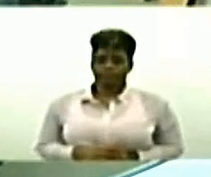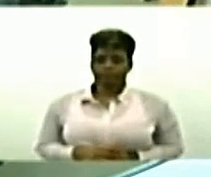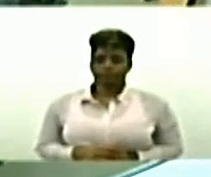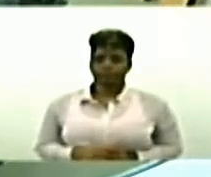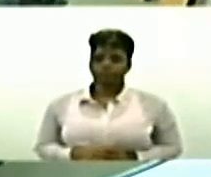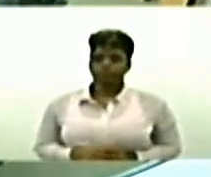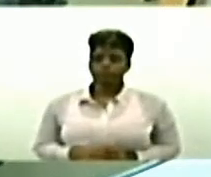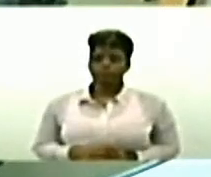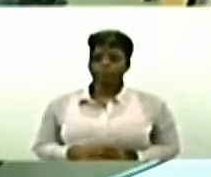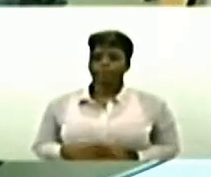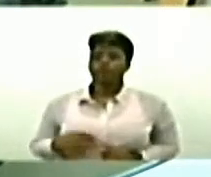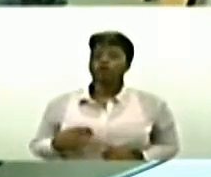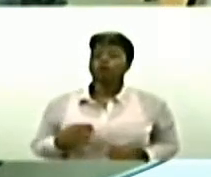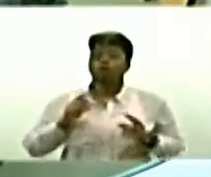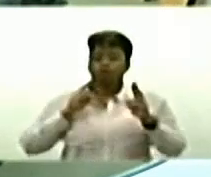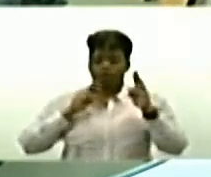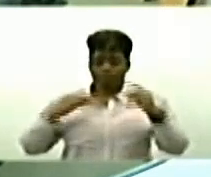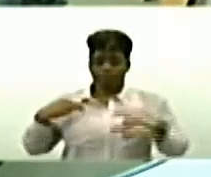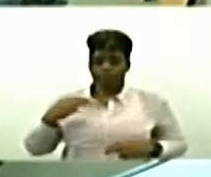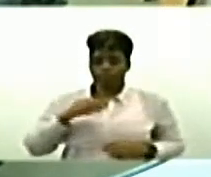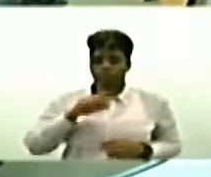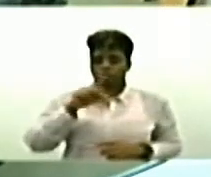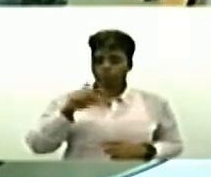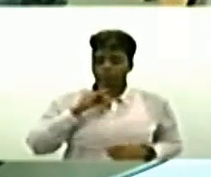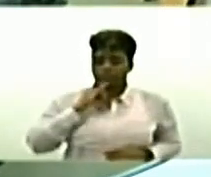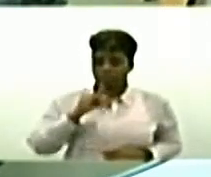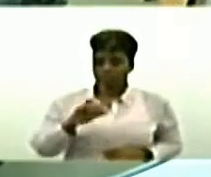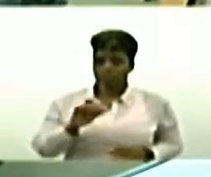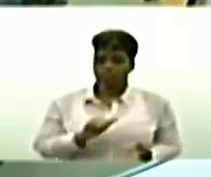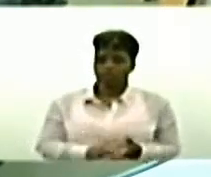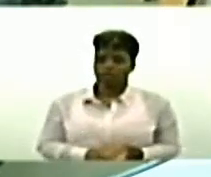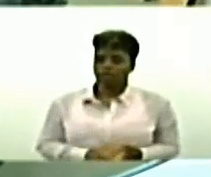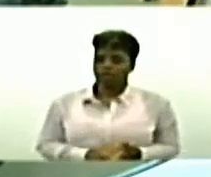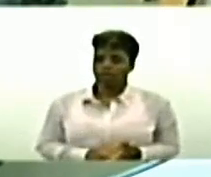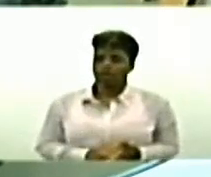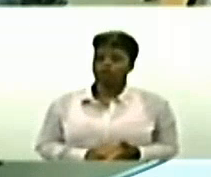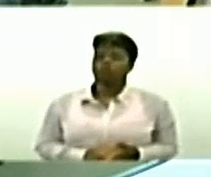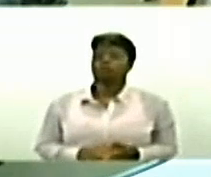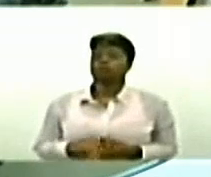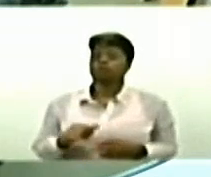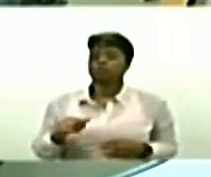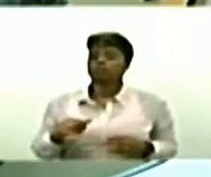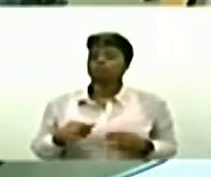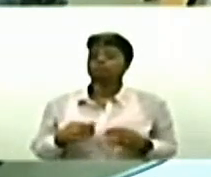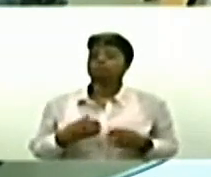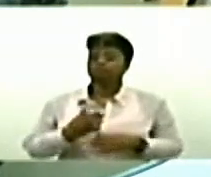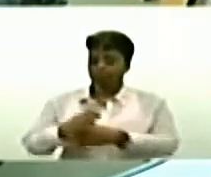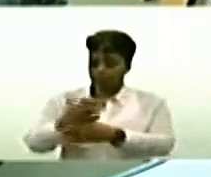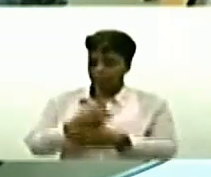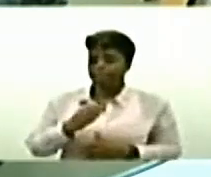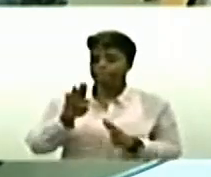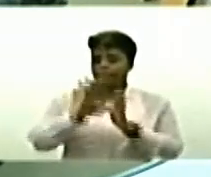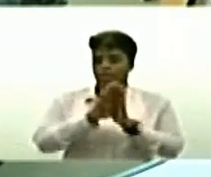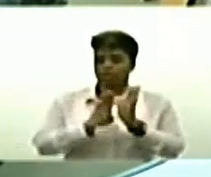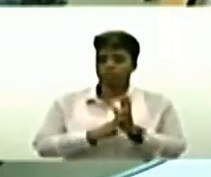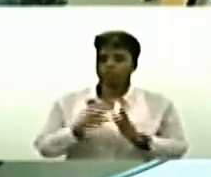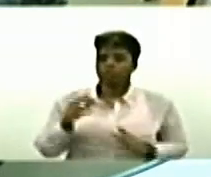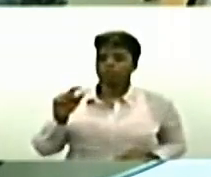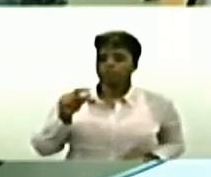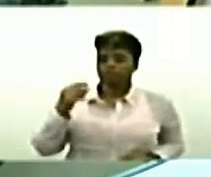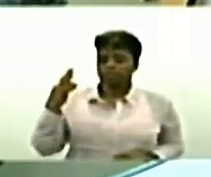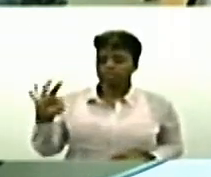Honourable members, the question is that the Appropriation Bill 2019 Bill 2018 be